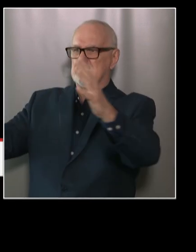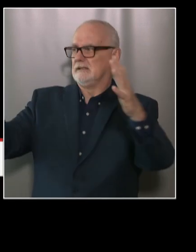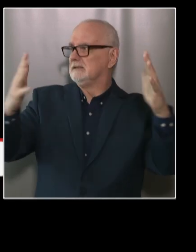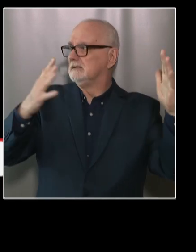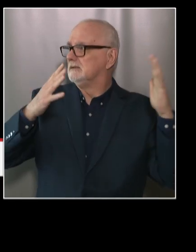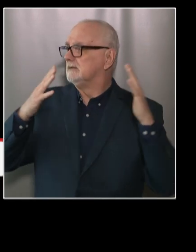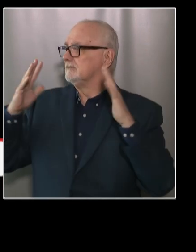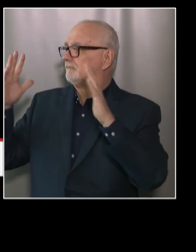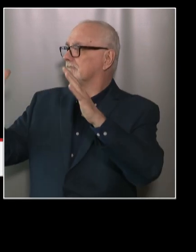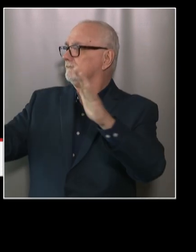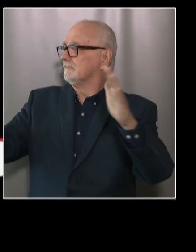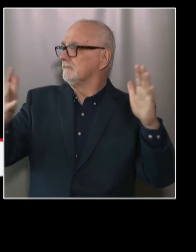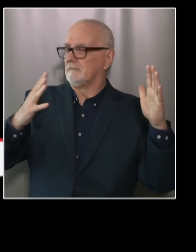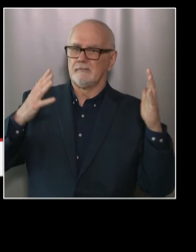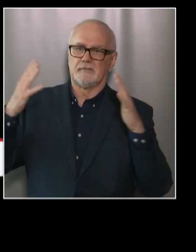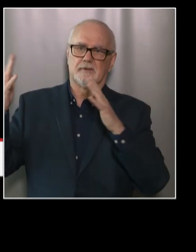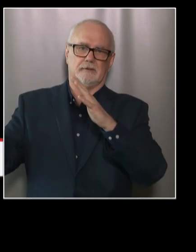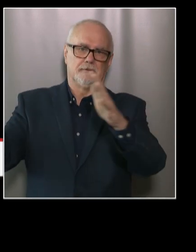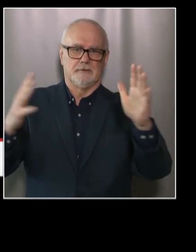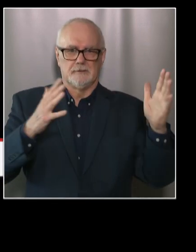for Ward 3.